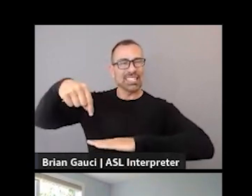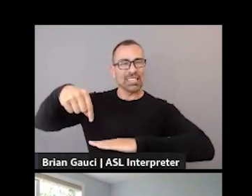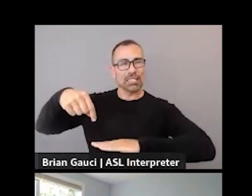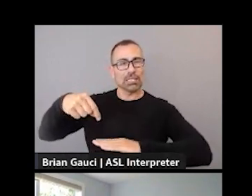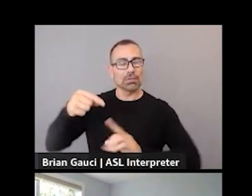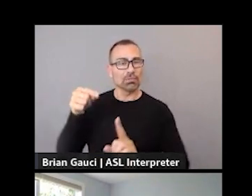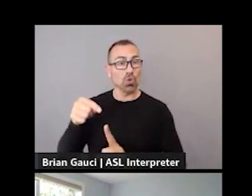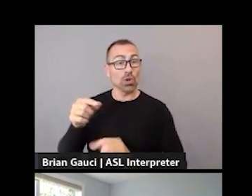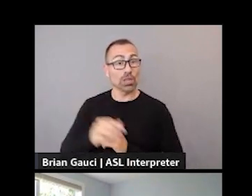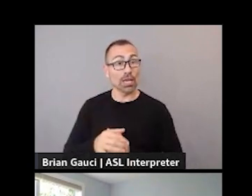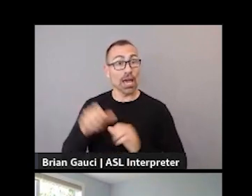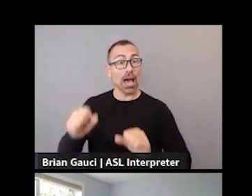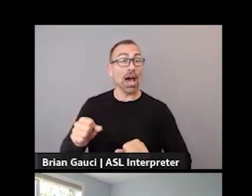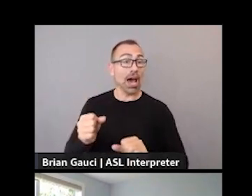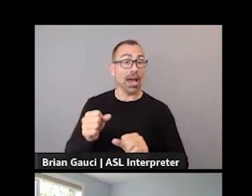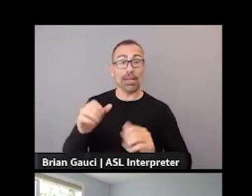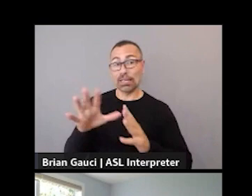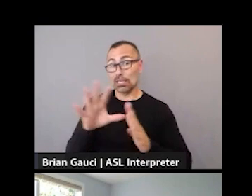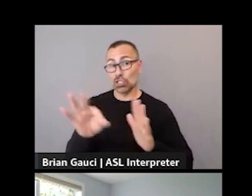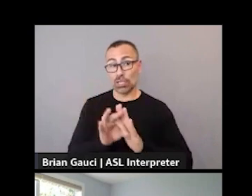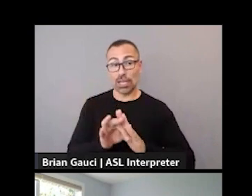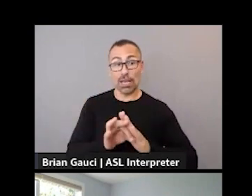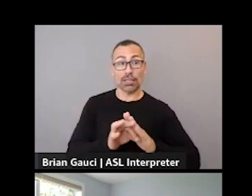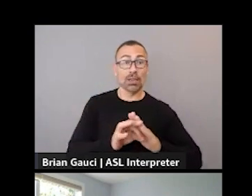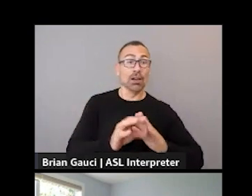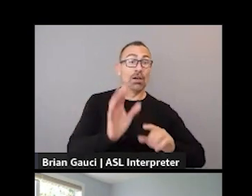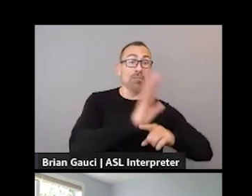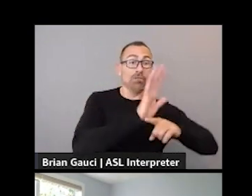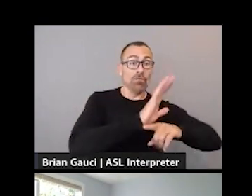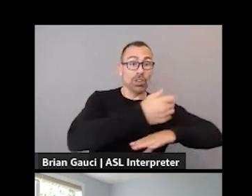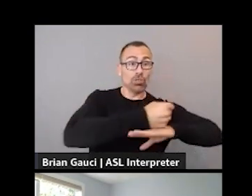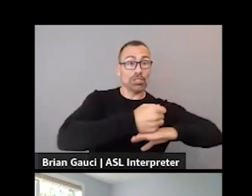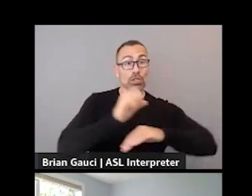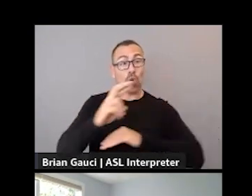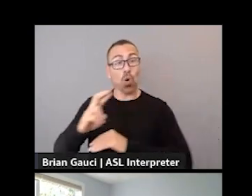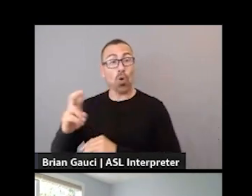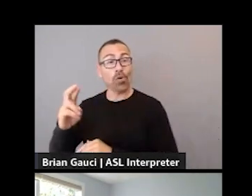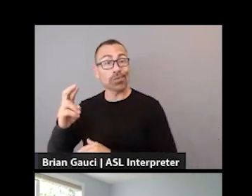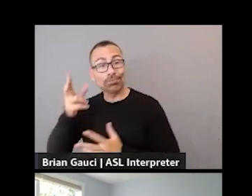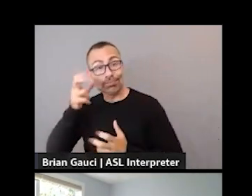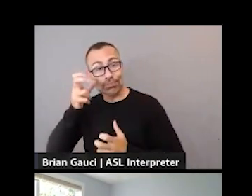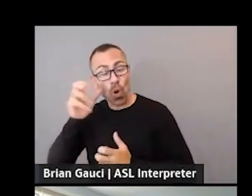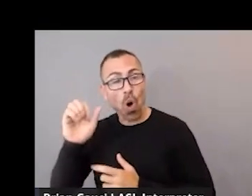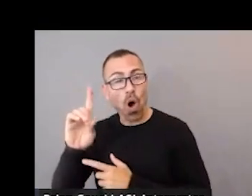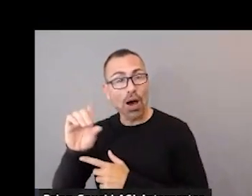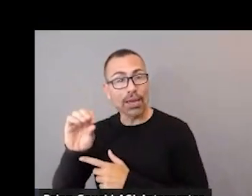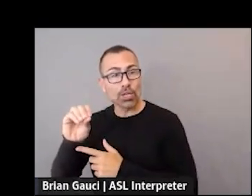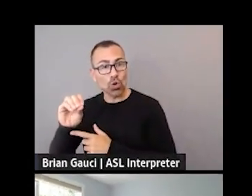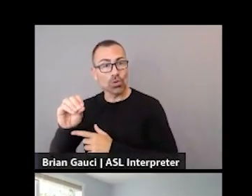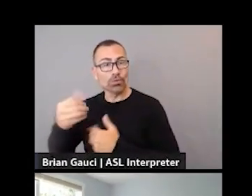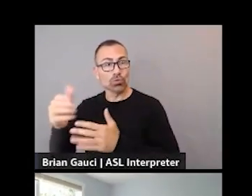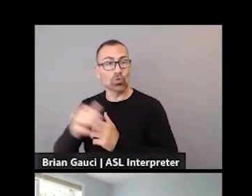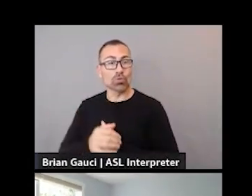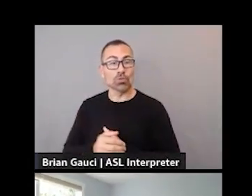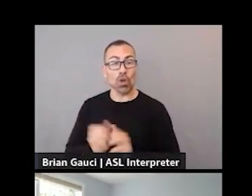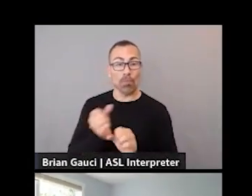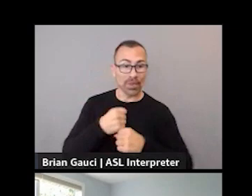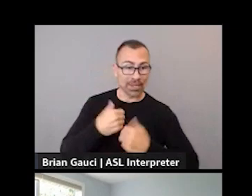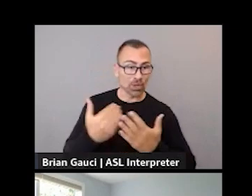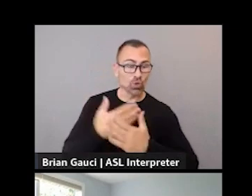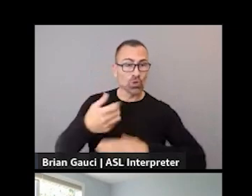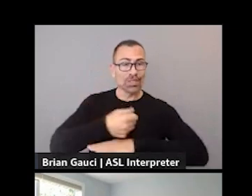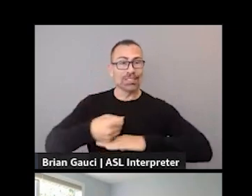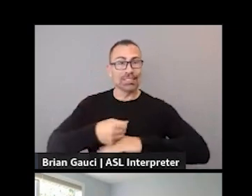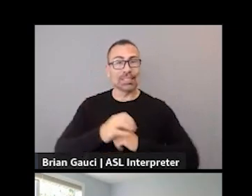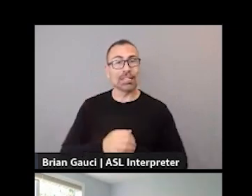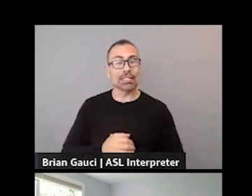either select video stage or audio room. So I'm creating a new stage, and this will be where my